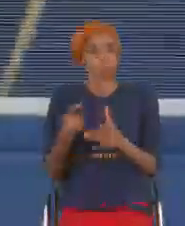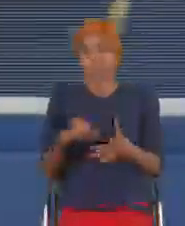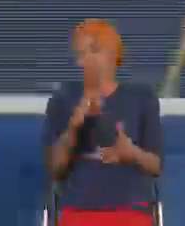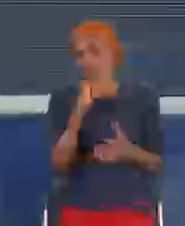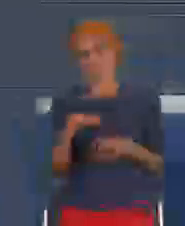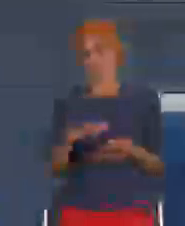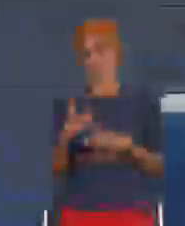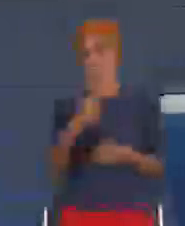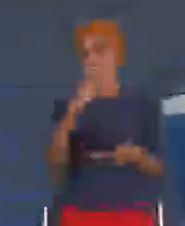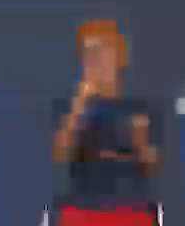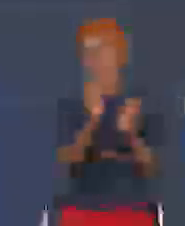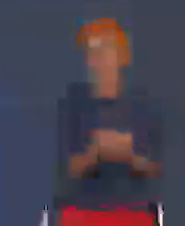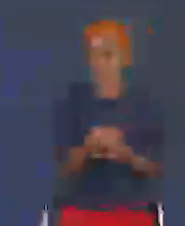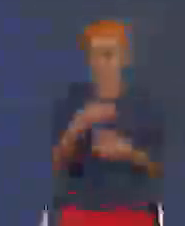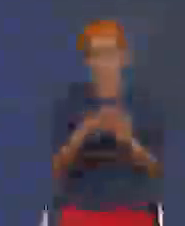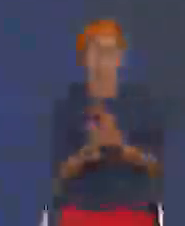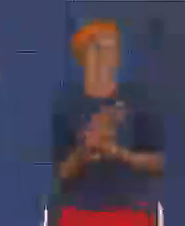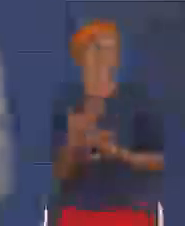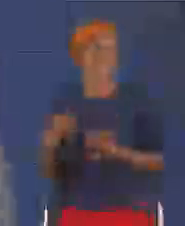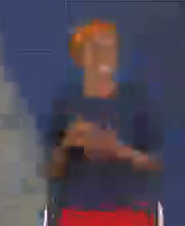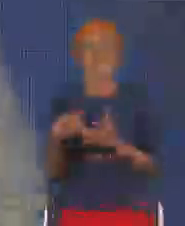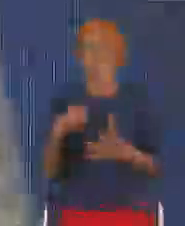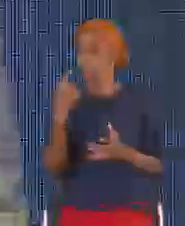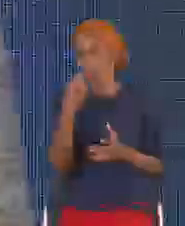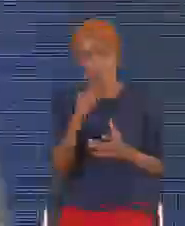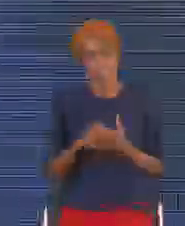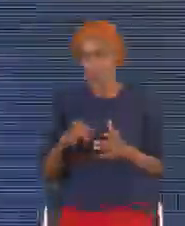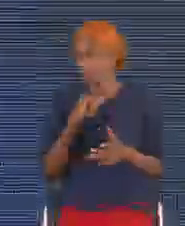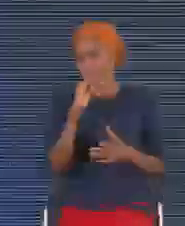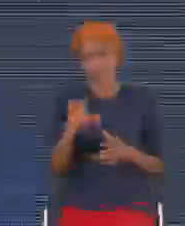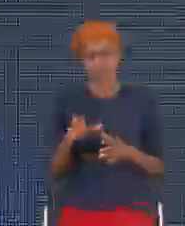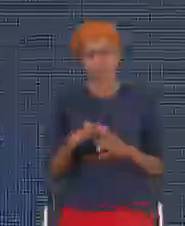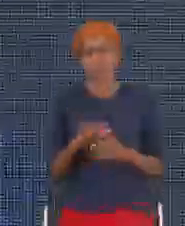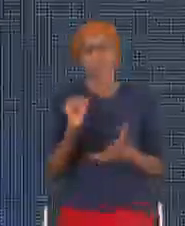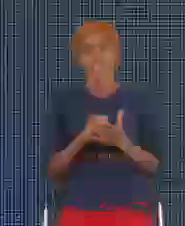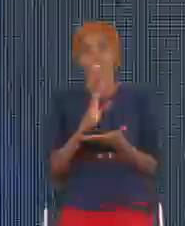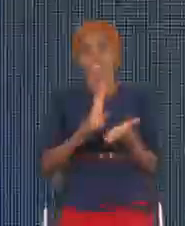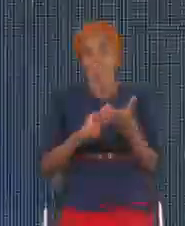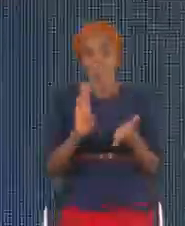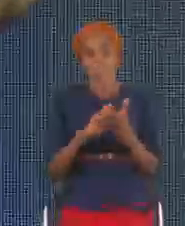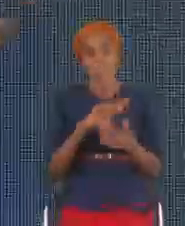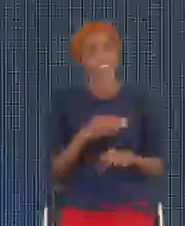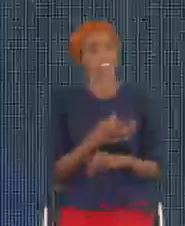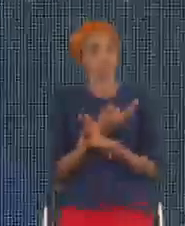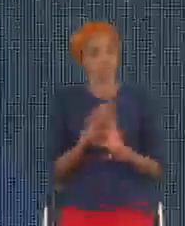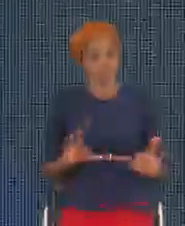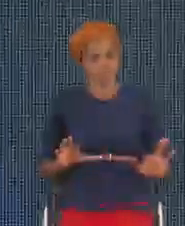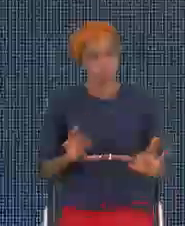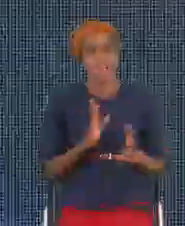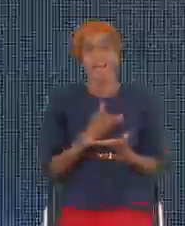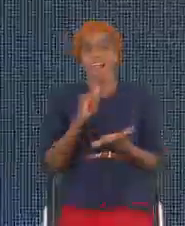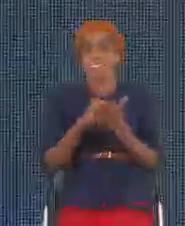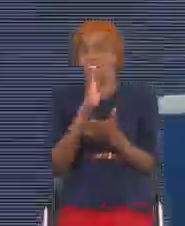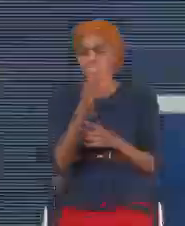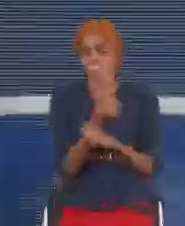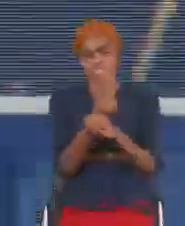a change in the things that we speak, we shouldn't speak. That's the forgiveness and the freedom, and that is the